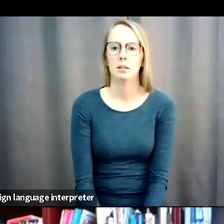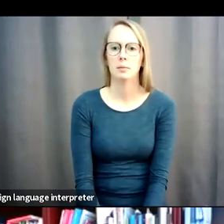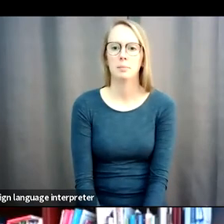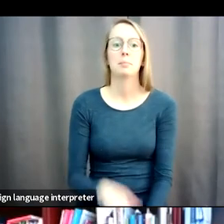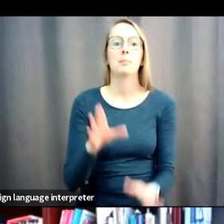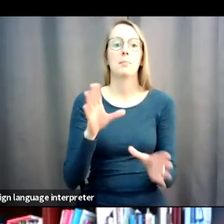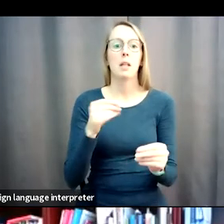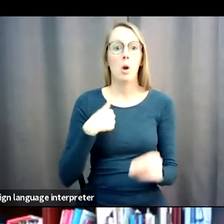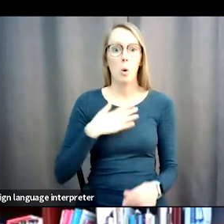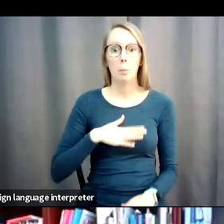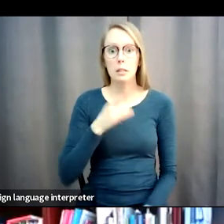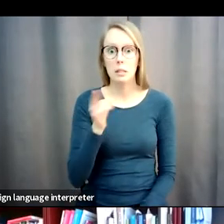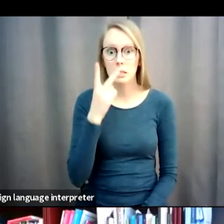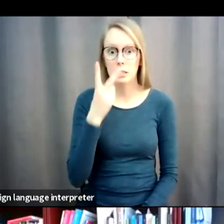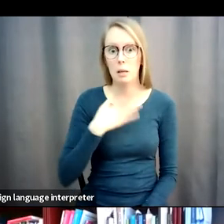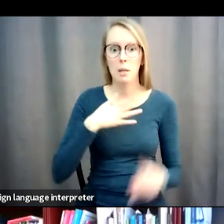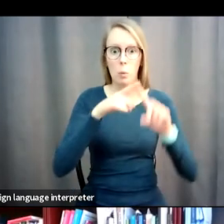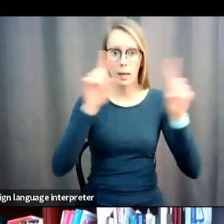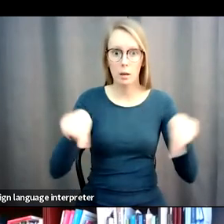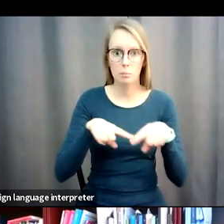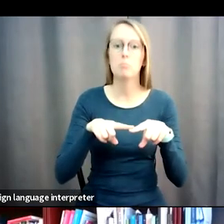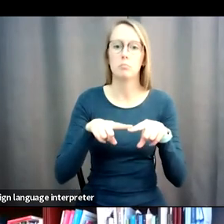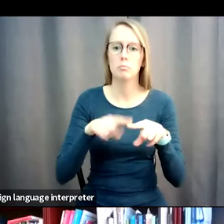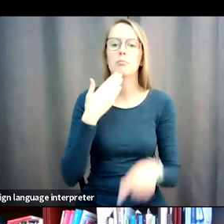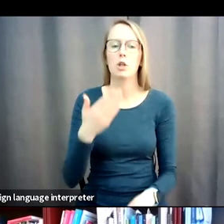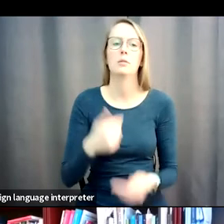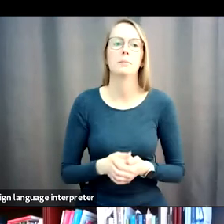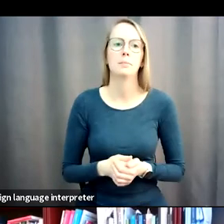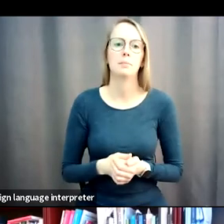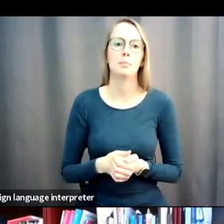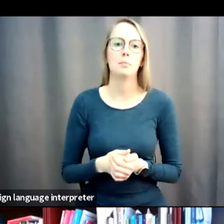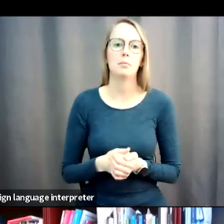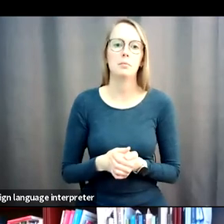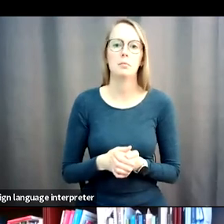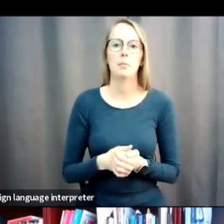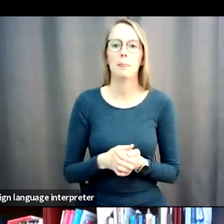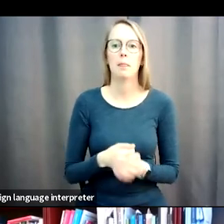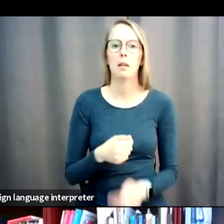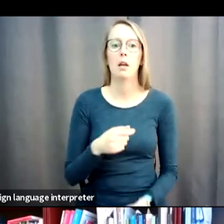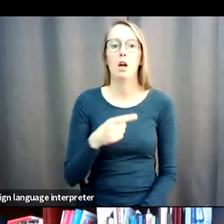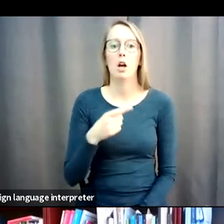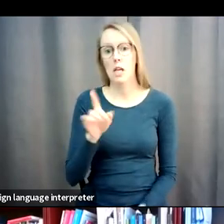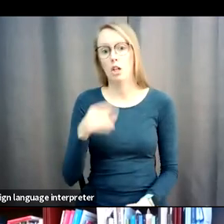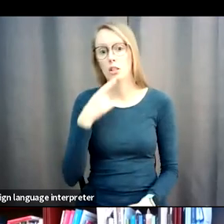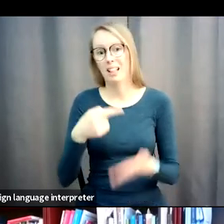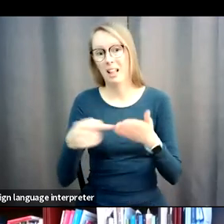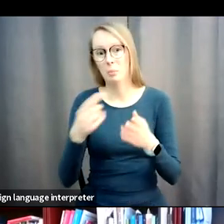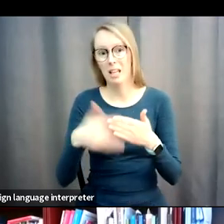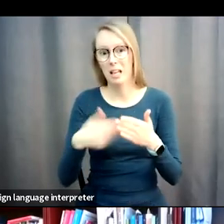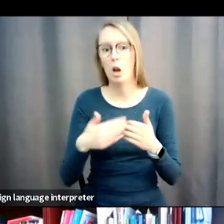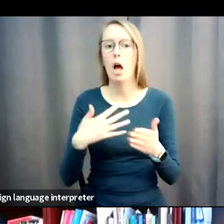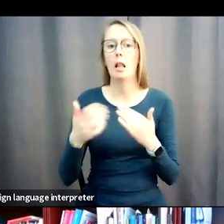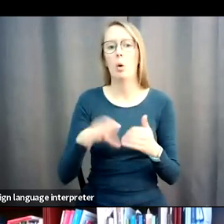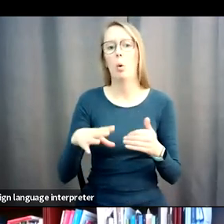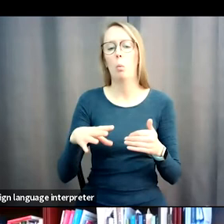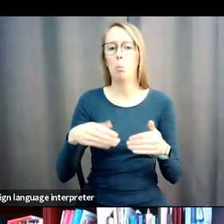Yes, I hope you can now see my screen. Yes, that's good. So you already mentioned the title. So this is about participation